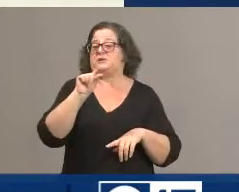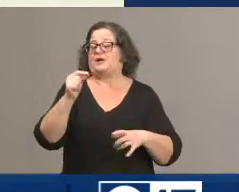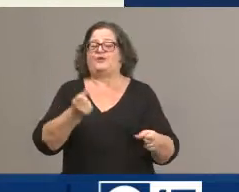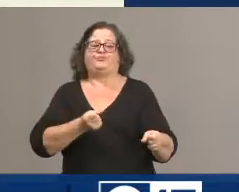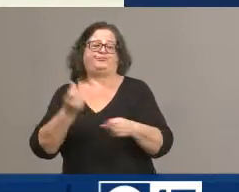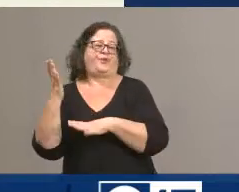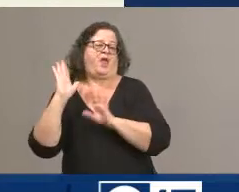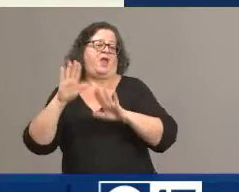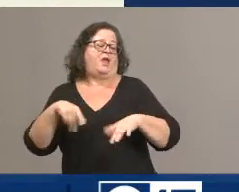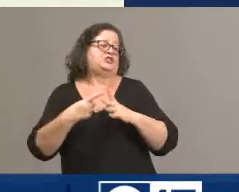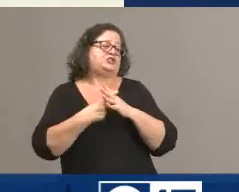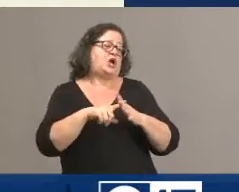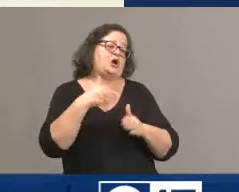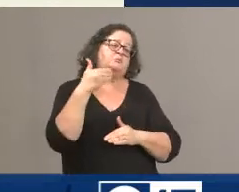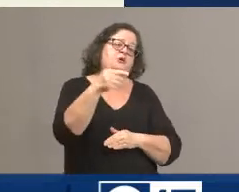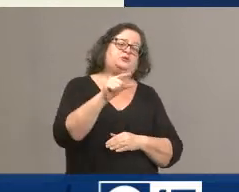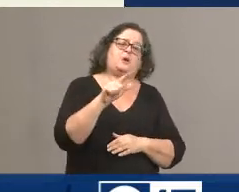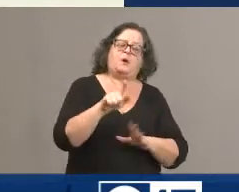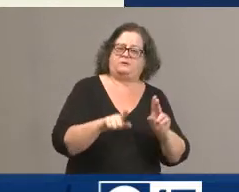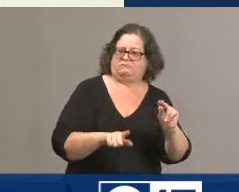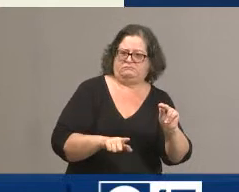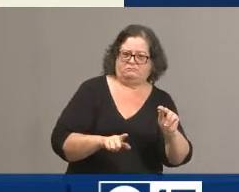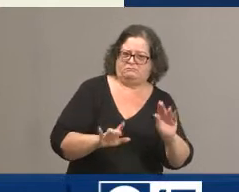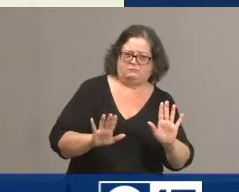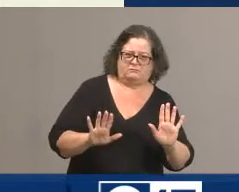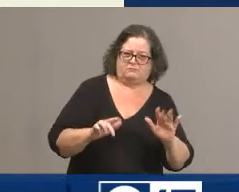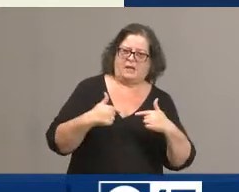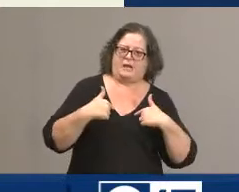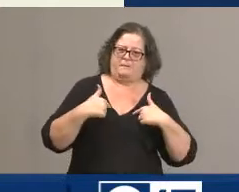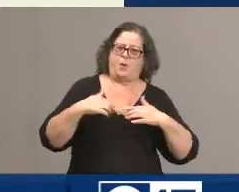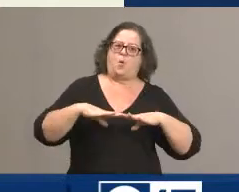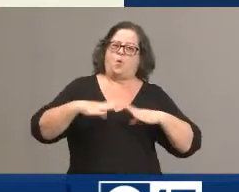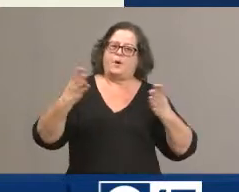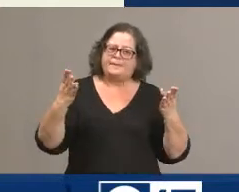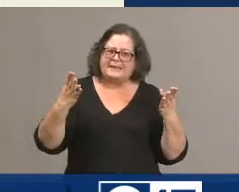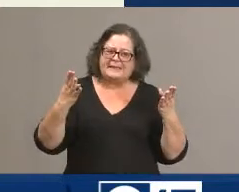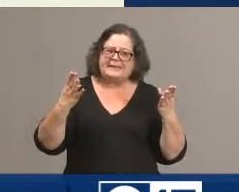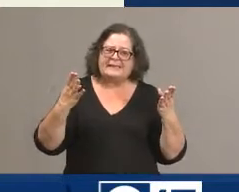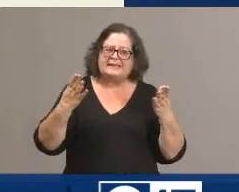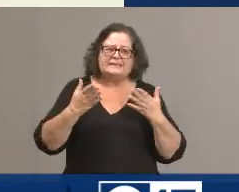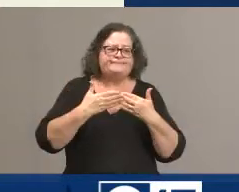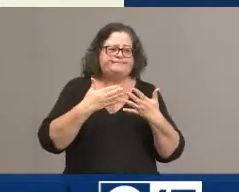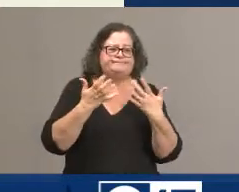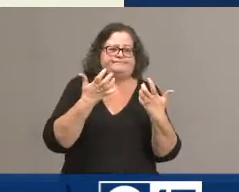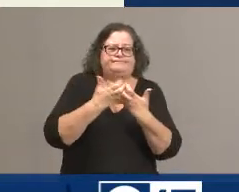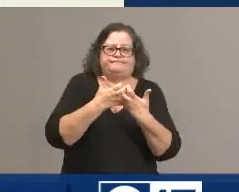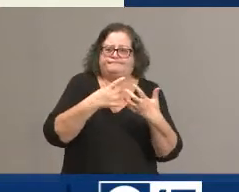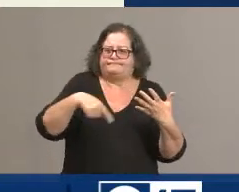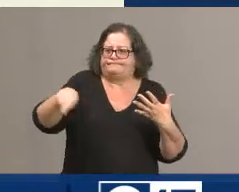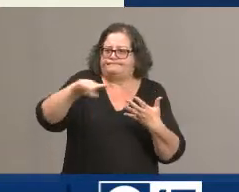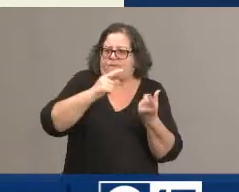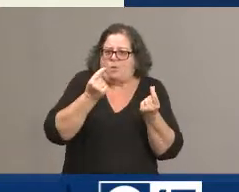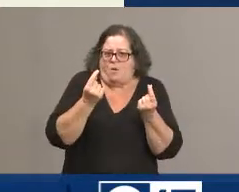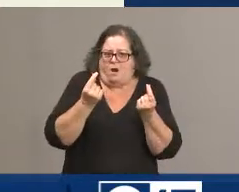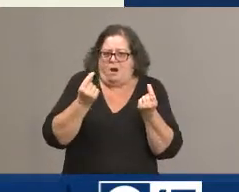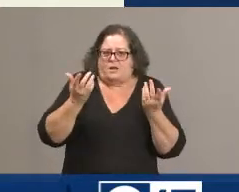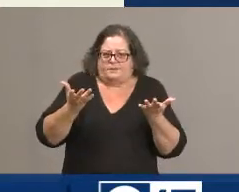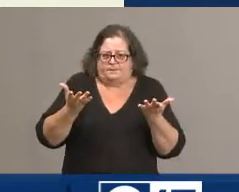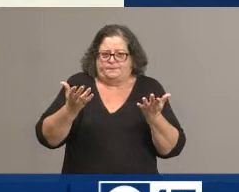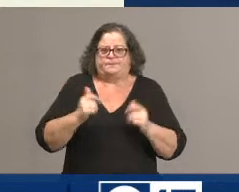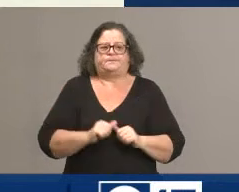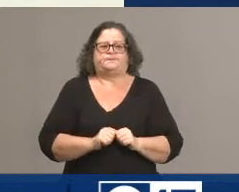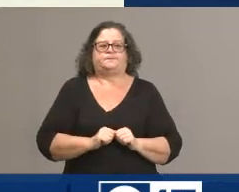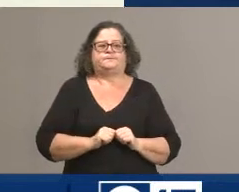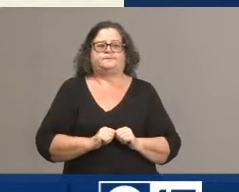about being vigilant, being flexible, and being humble, we're not guessing. We're not